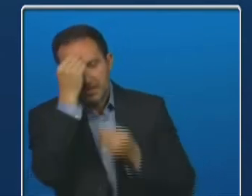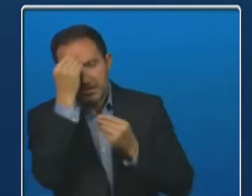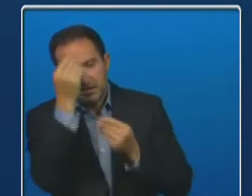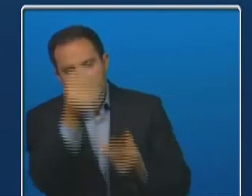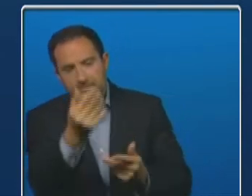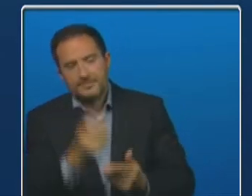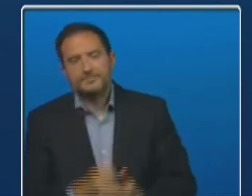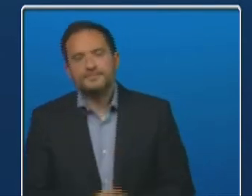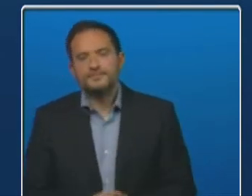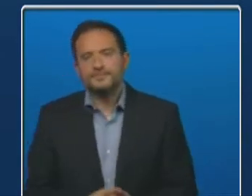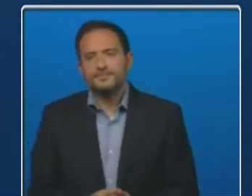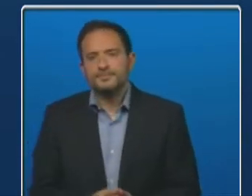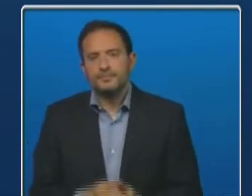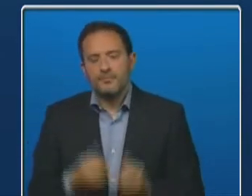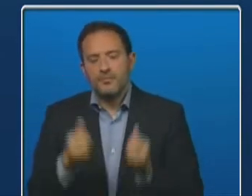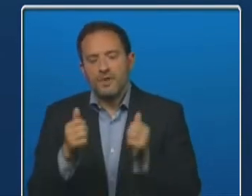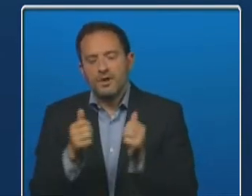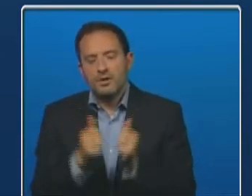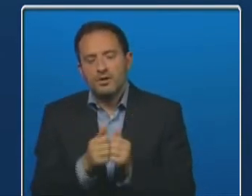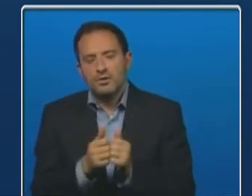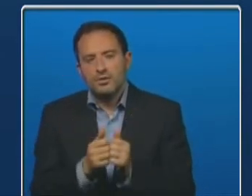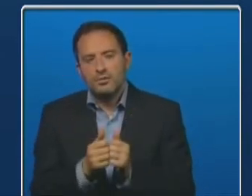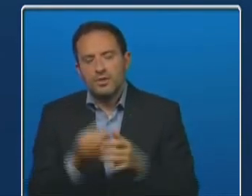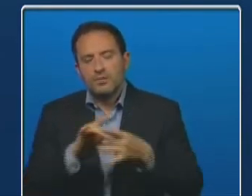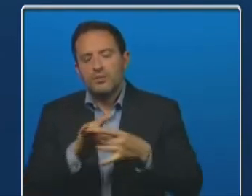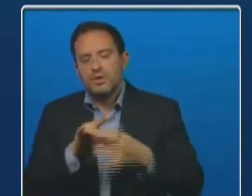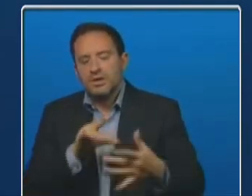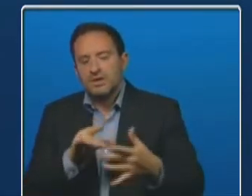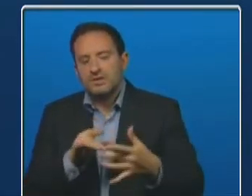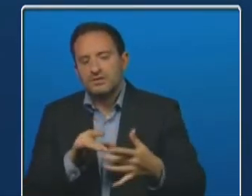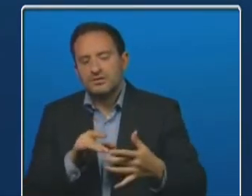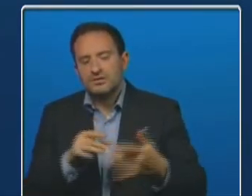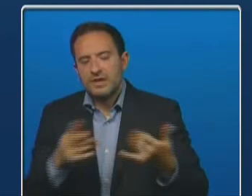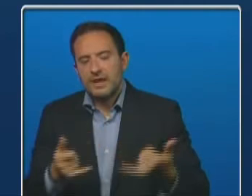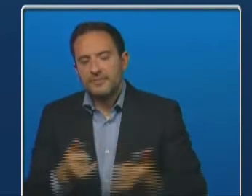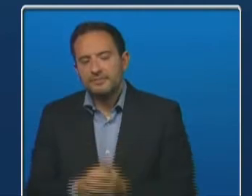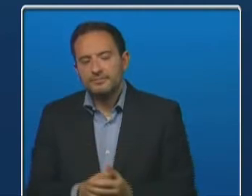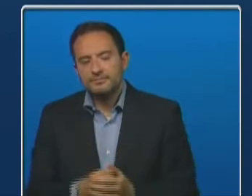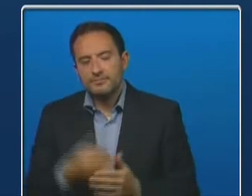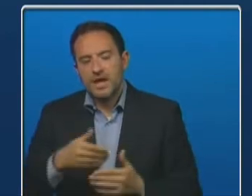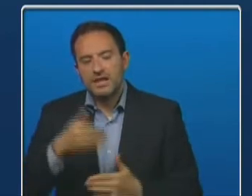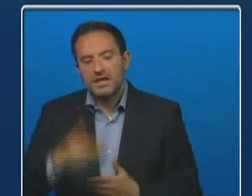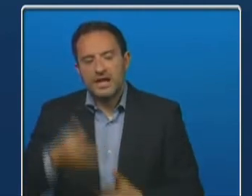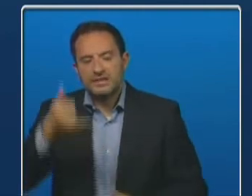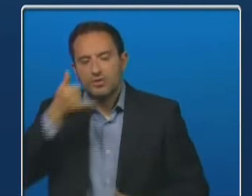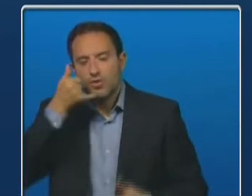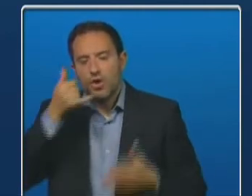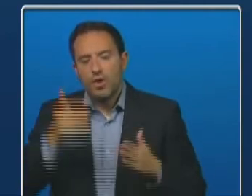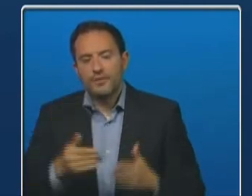especially with this important release that we're putting out today. Operator, do we have our next caller?